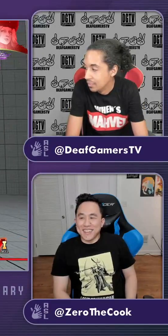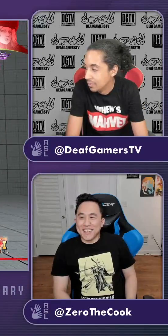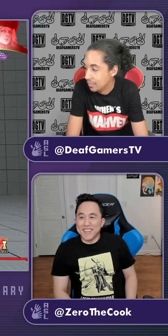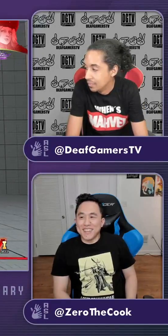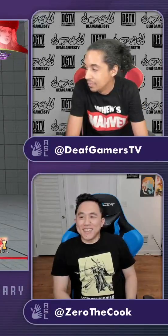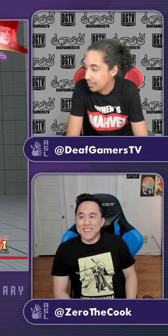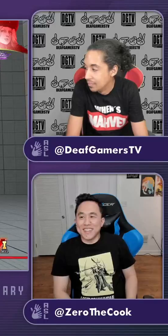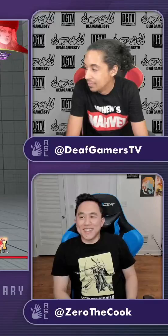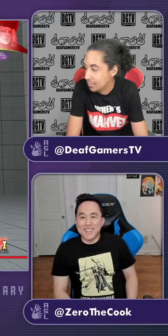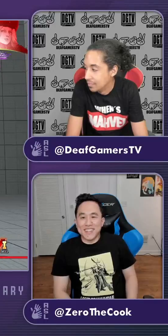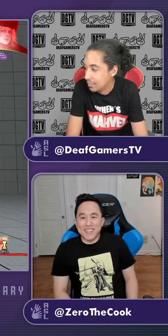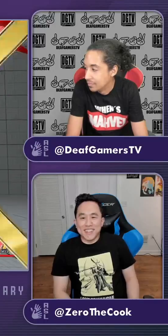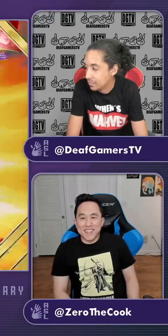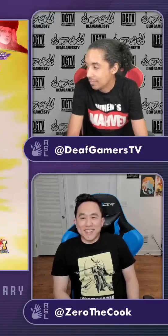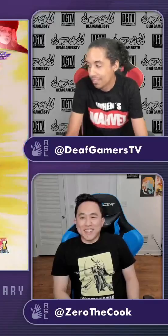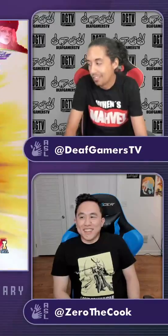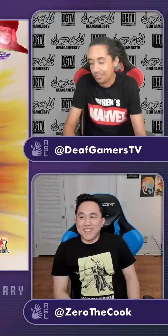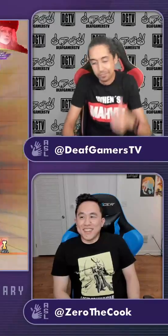CA.